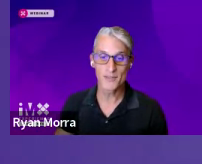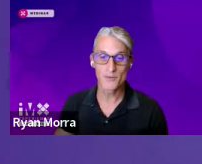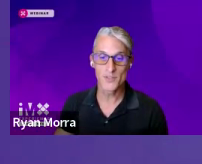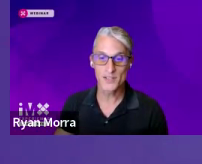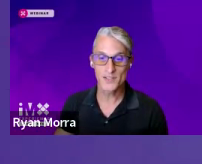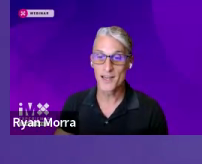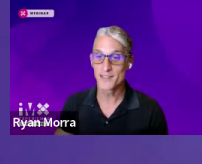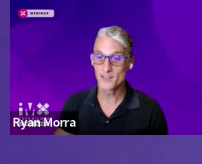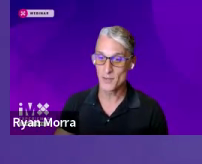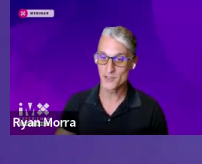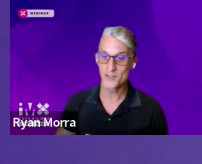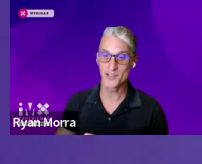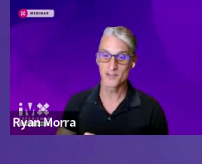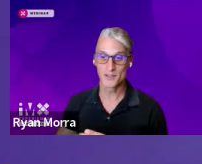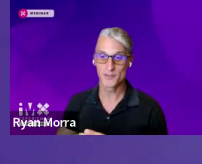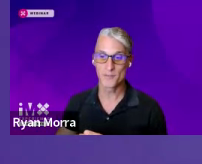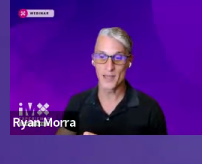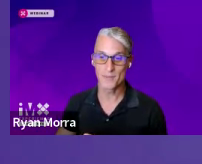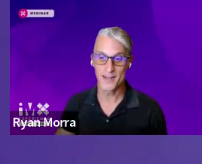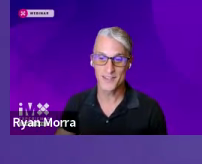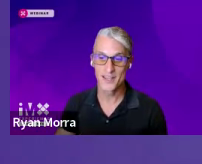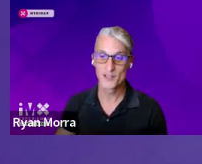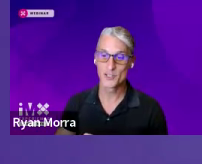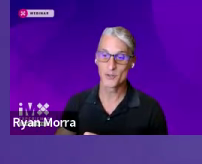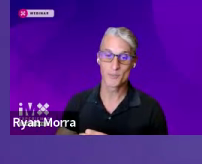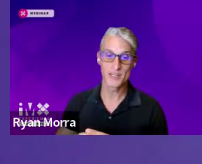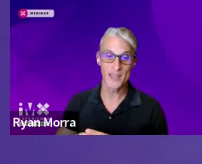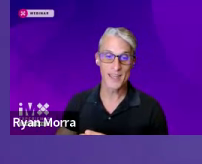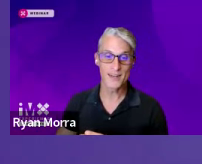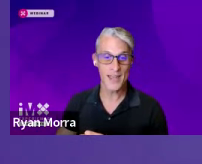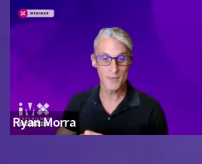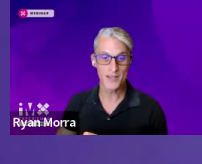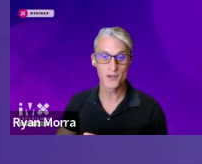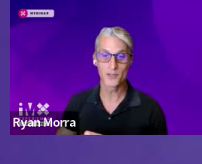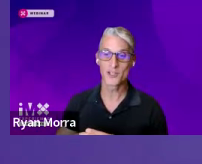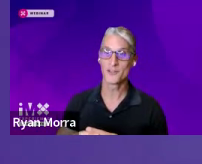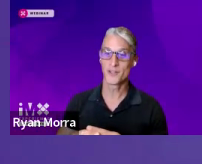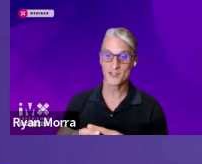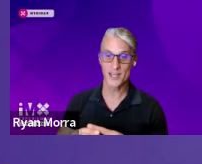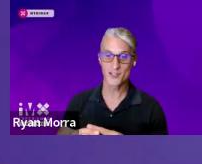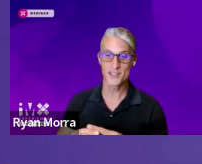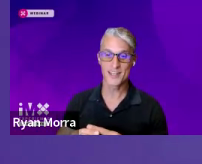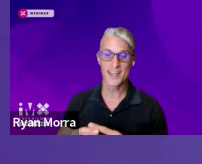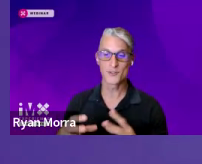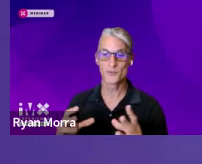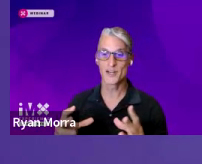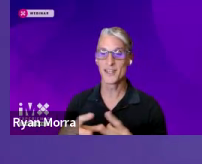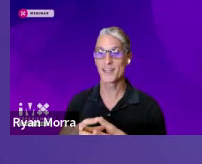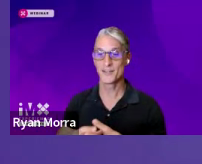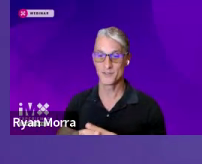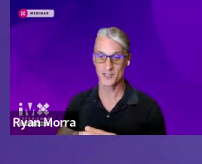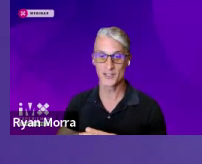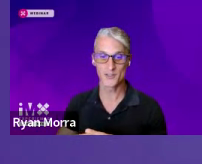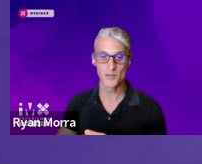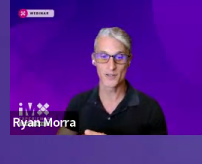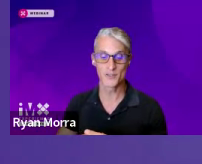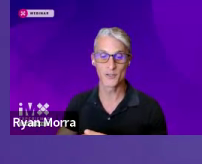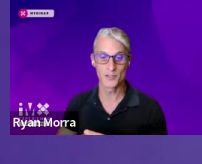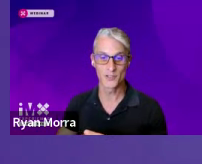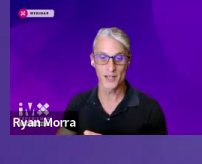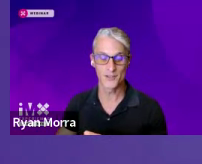a PK-6 content specialist here at Illustrative Mathematics. She holds a BA and an MA in early childhood education and has over a decade of